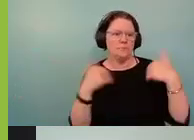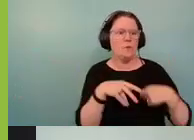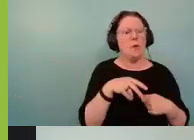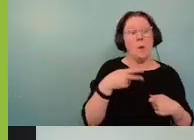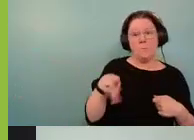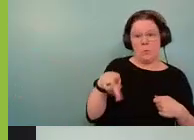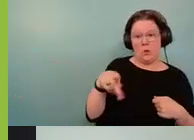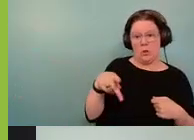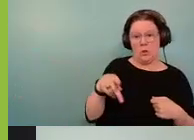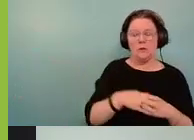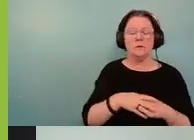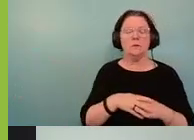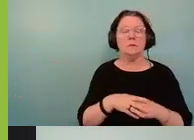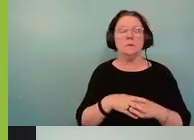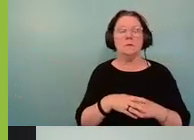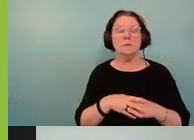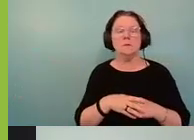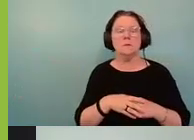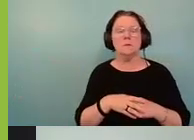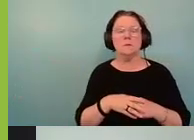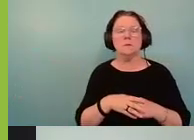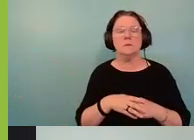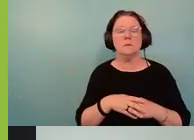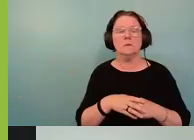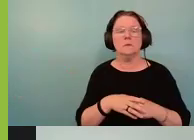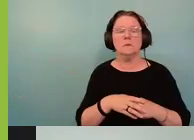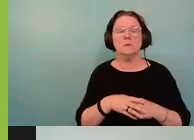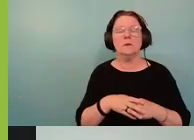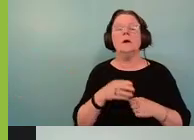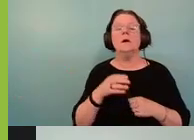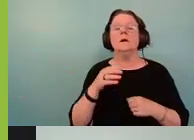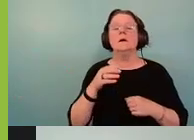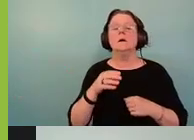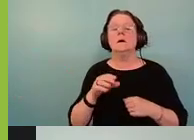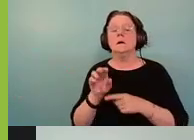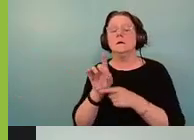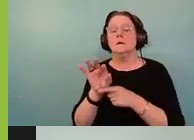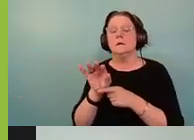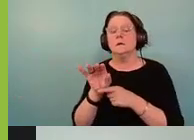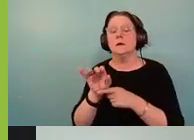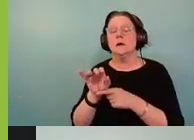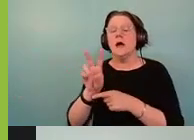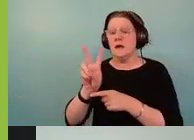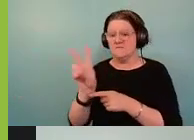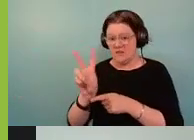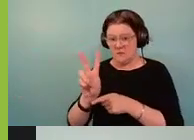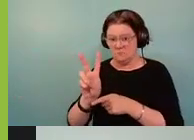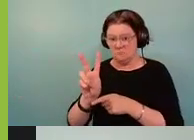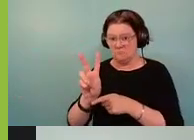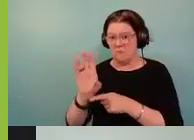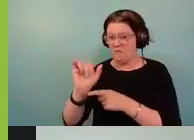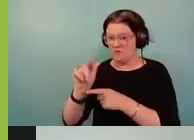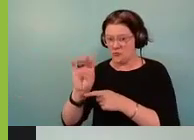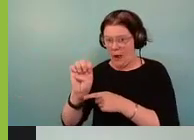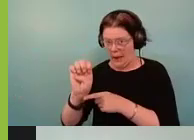1 in 5 violent crime victims with disabilities believe they were targeted due to their disabilities. I think that